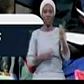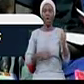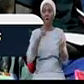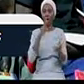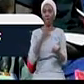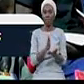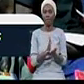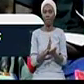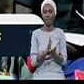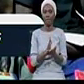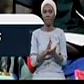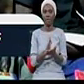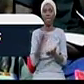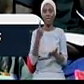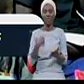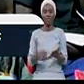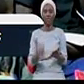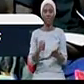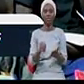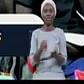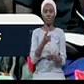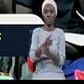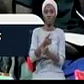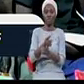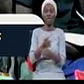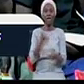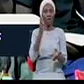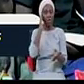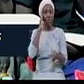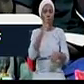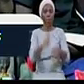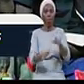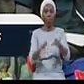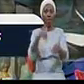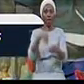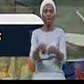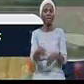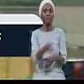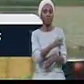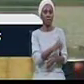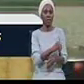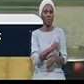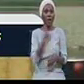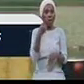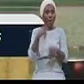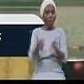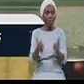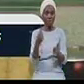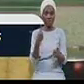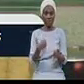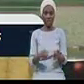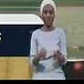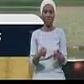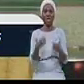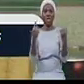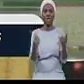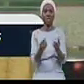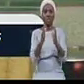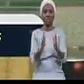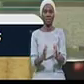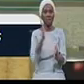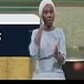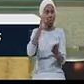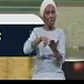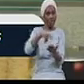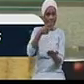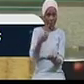The just shall walk in them, but the transgressors shall fall therein. You